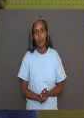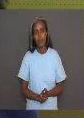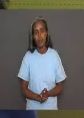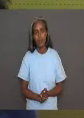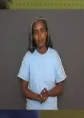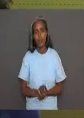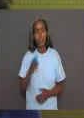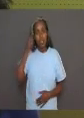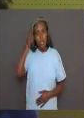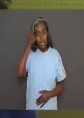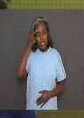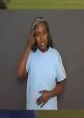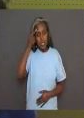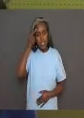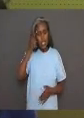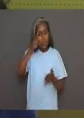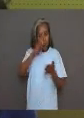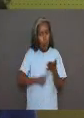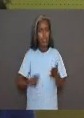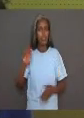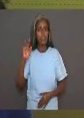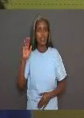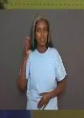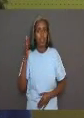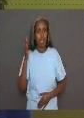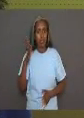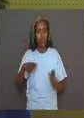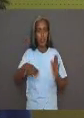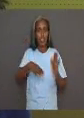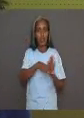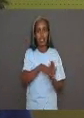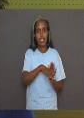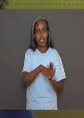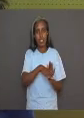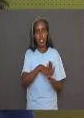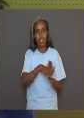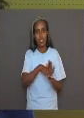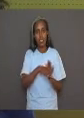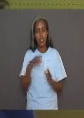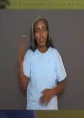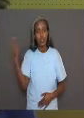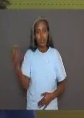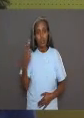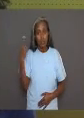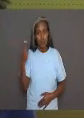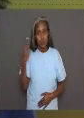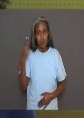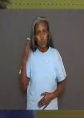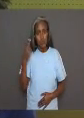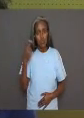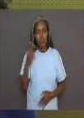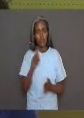When considering what kind of representation to use for